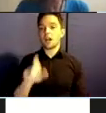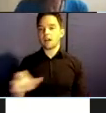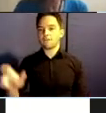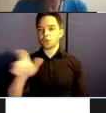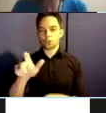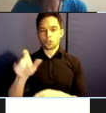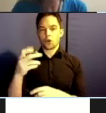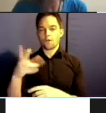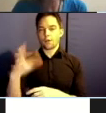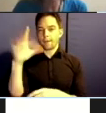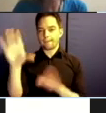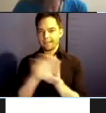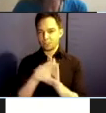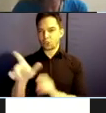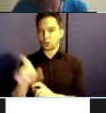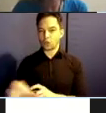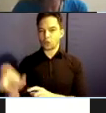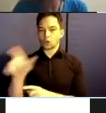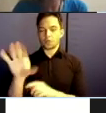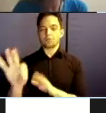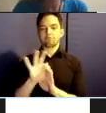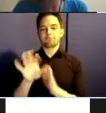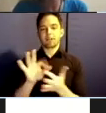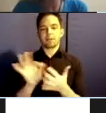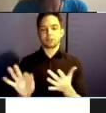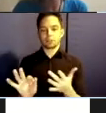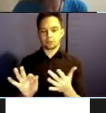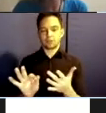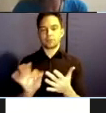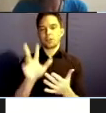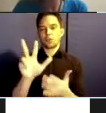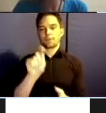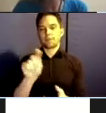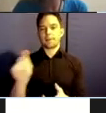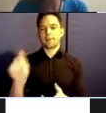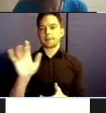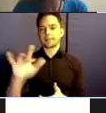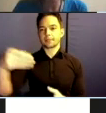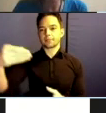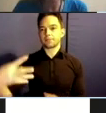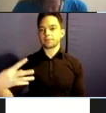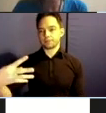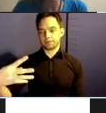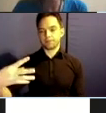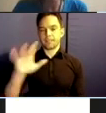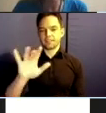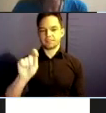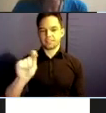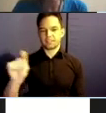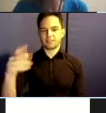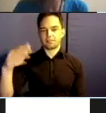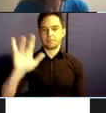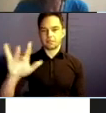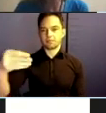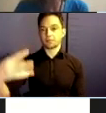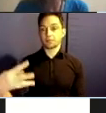their photo and you should have an option with 3 dots. Click on those dots and then